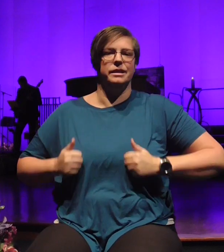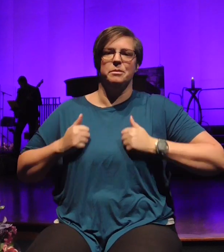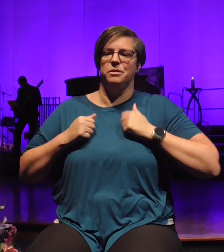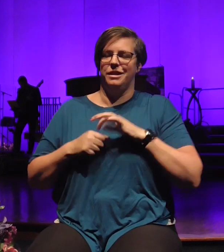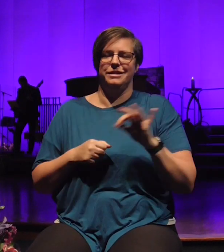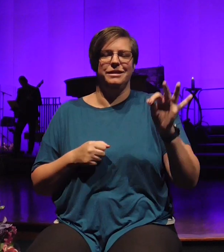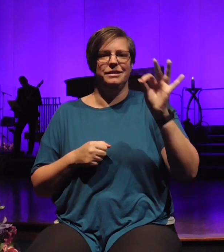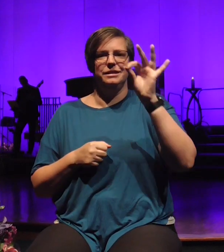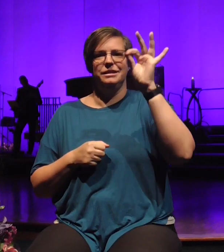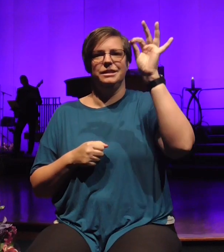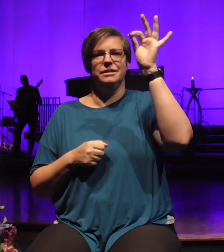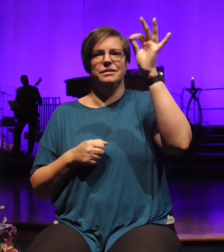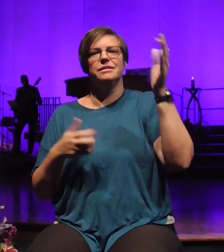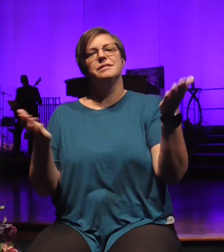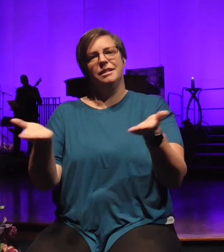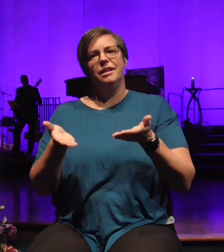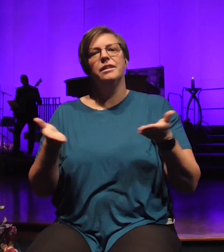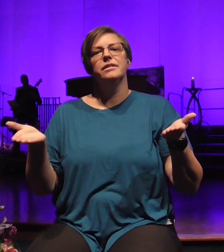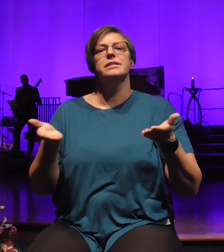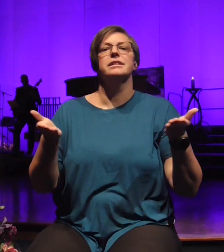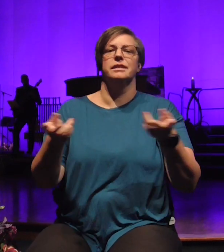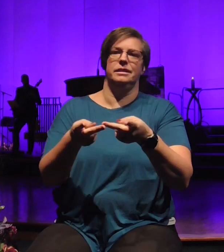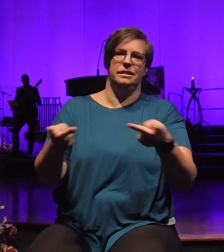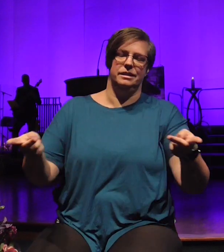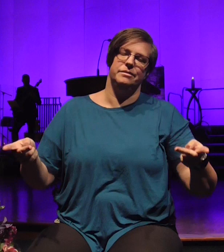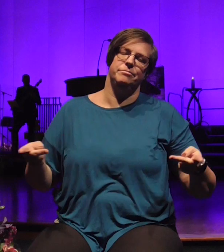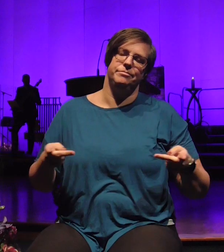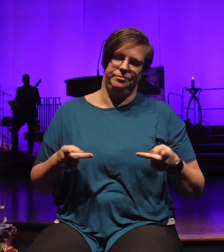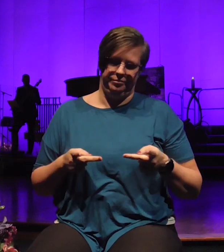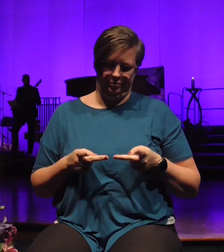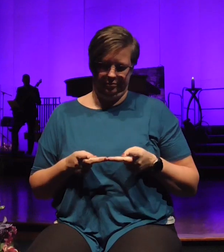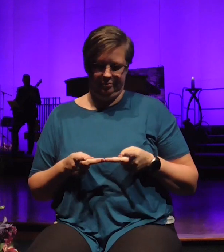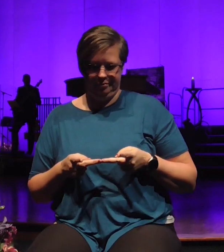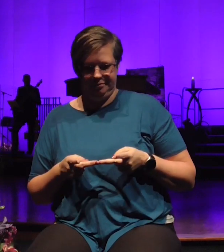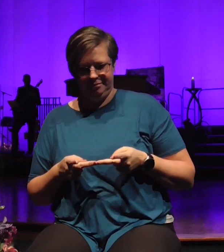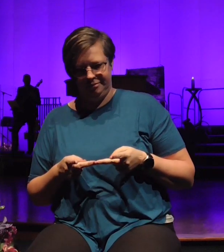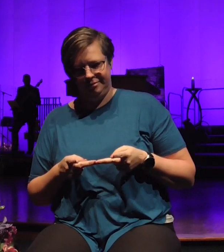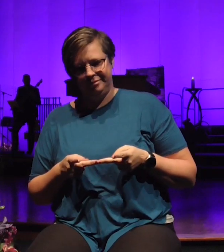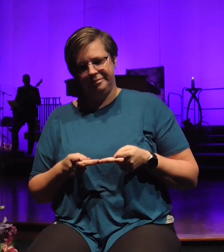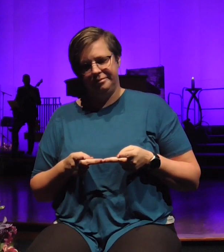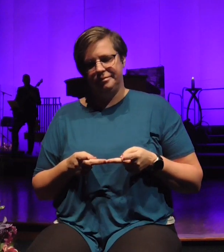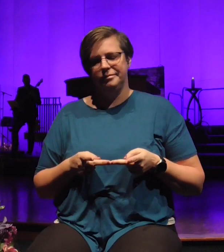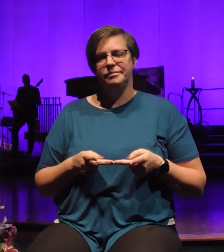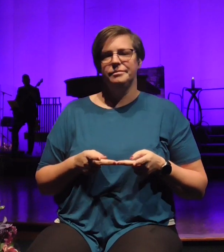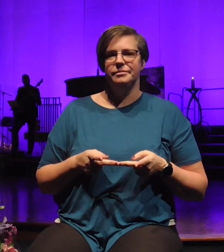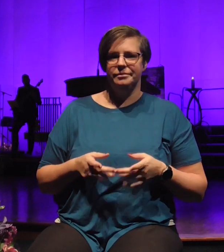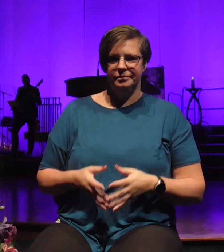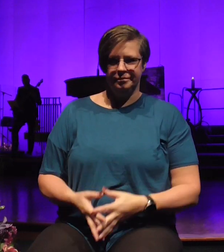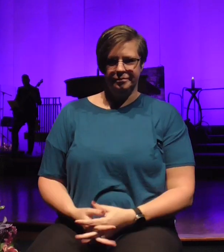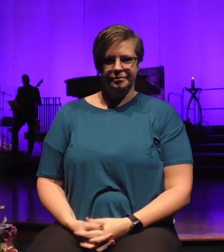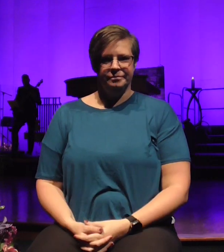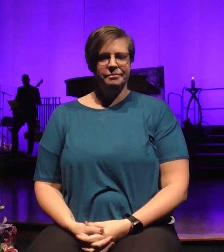Surely the presence of God is in this